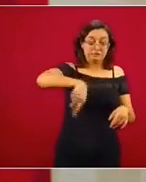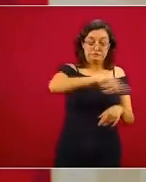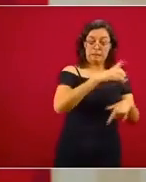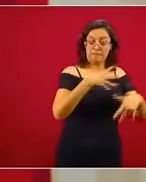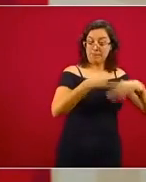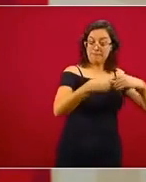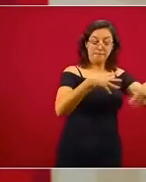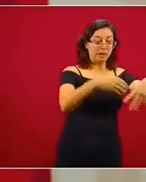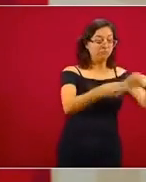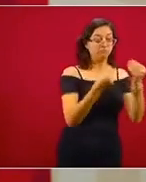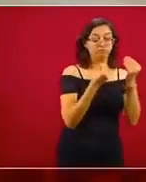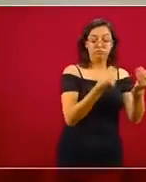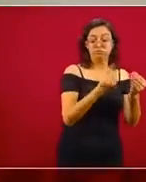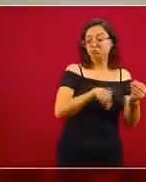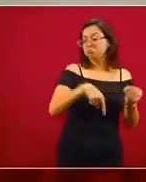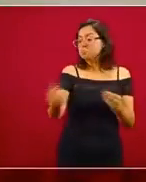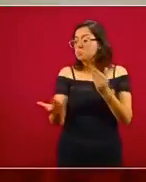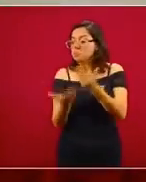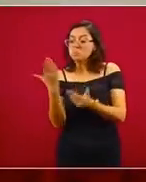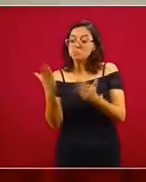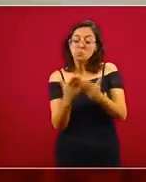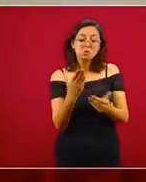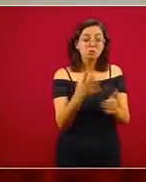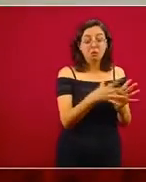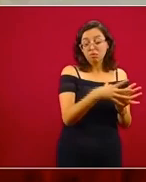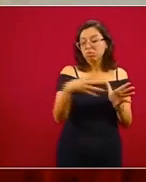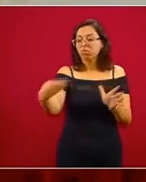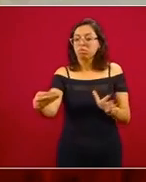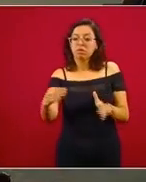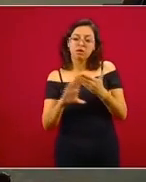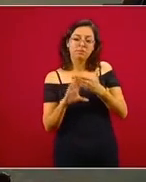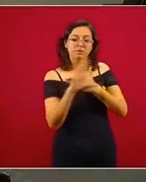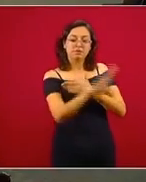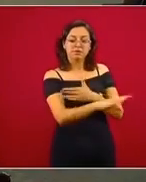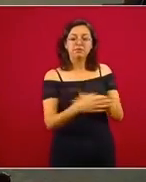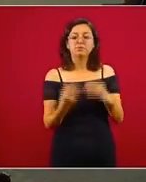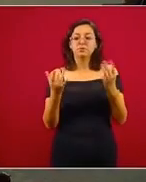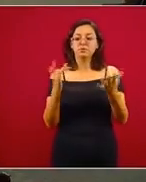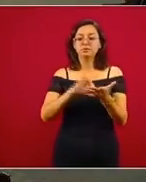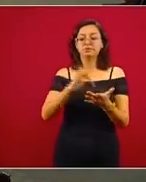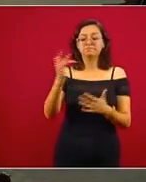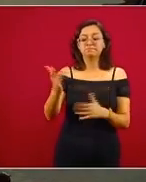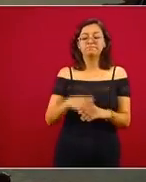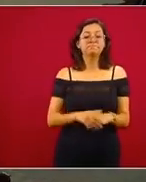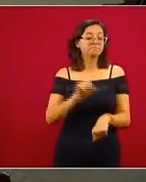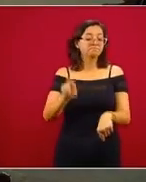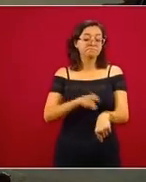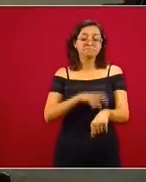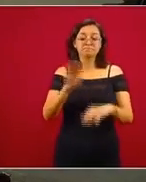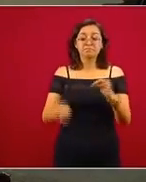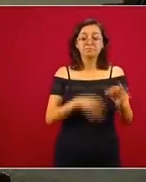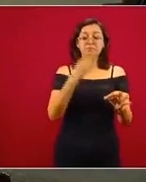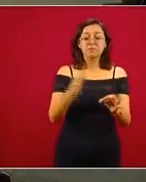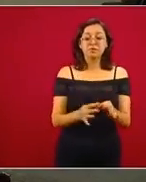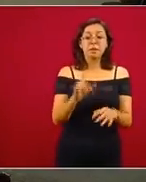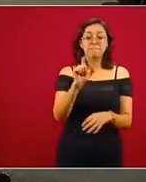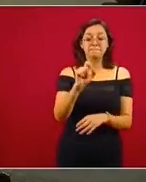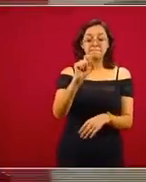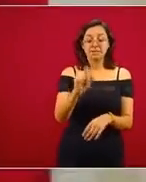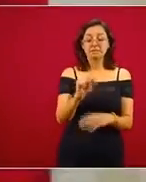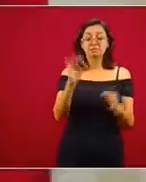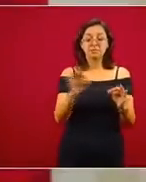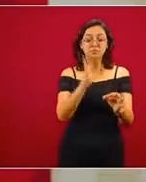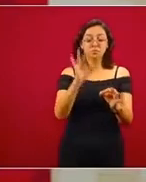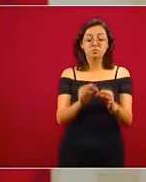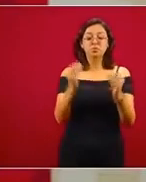temporarily that connectivity to avoid transmission from a high propagation area to a lower propagation area.